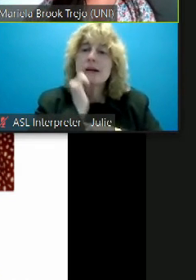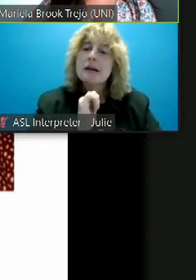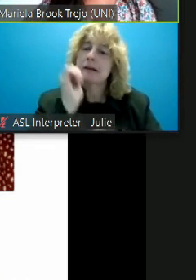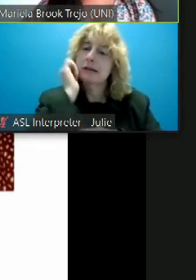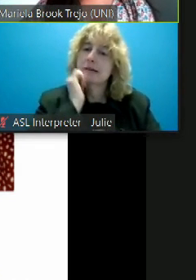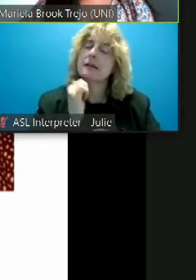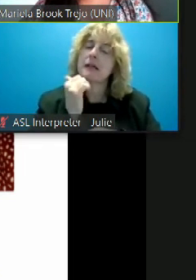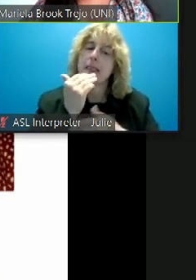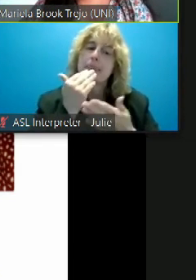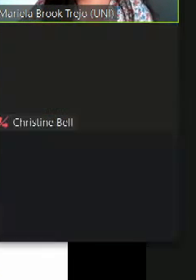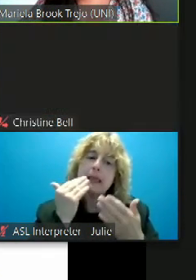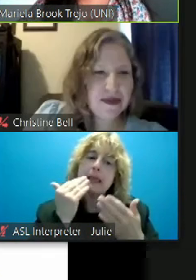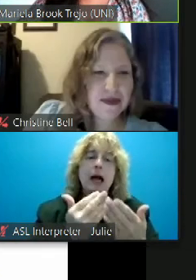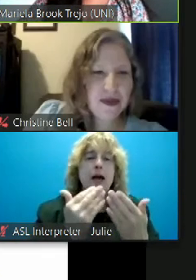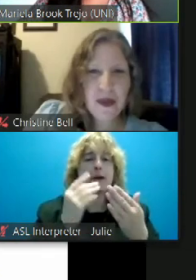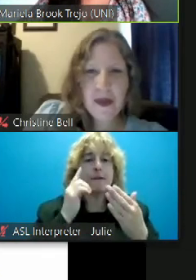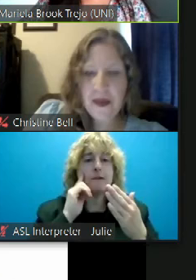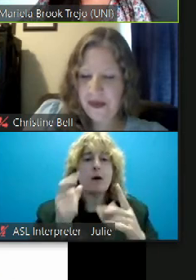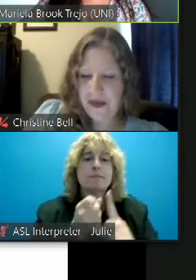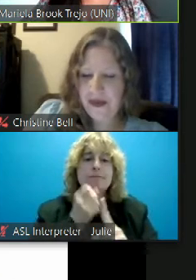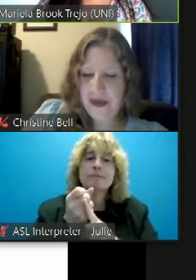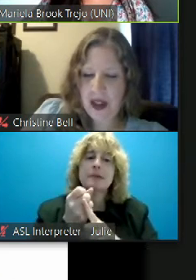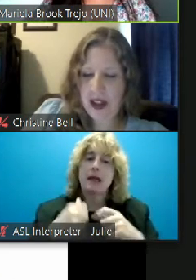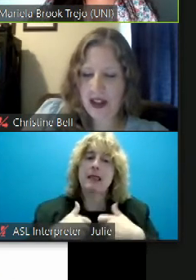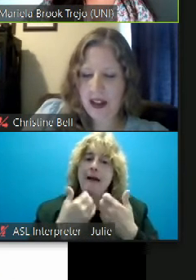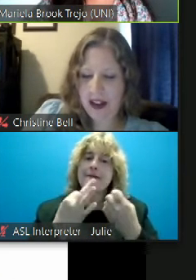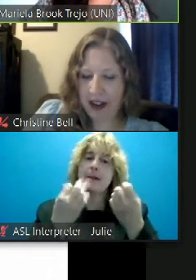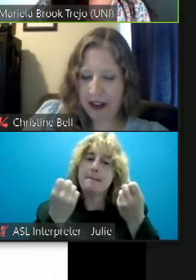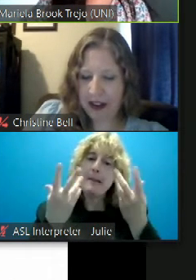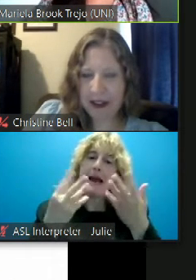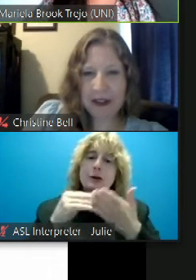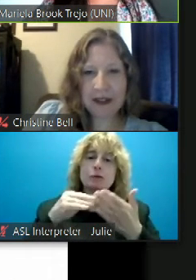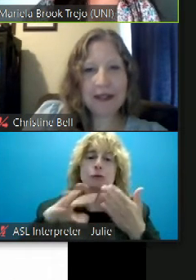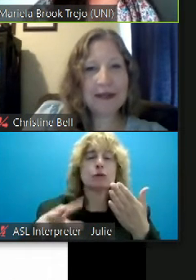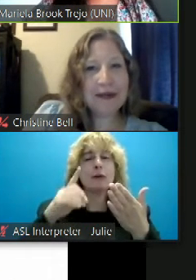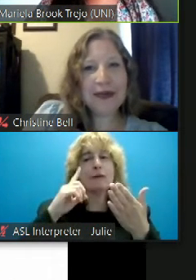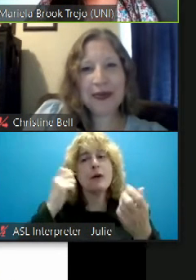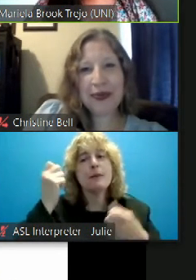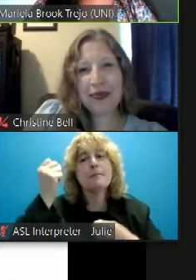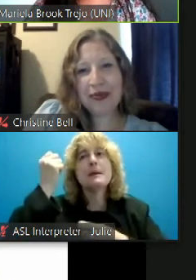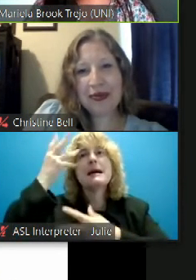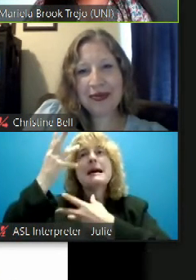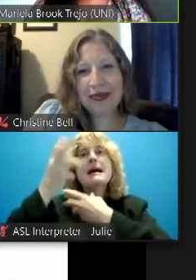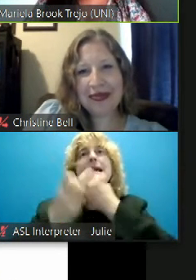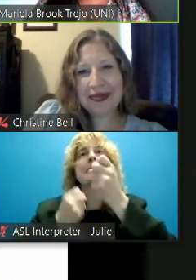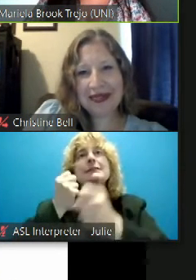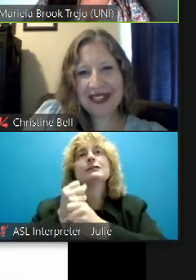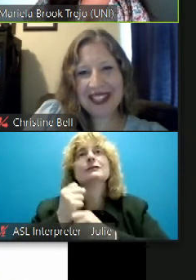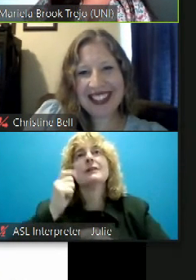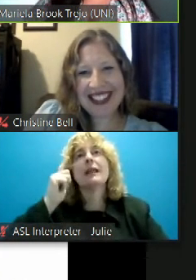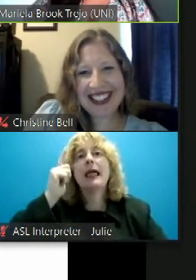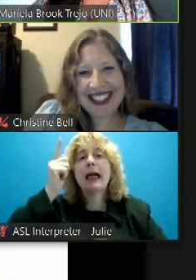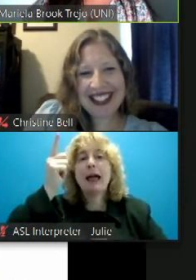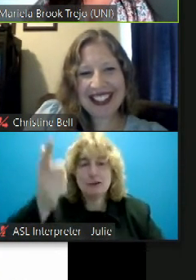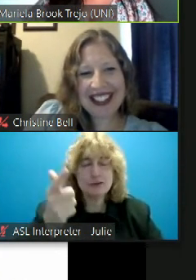impacting the lives of many students, you know, for years prior and years to come. So thank you. And